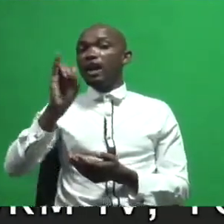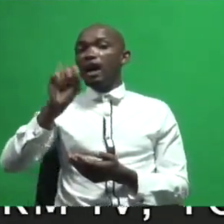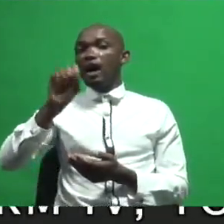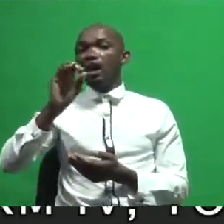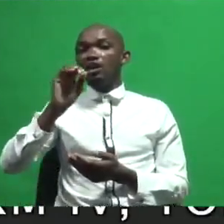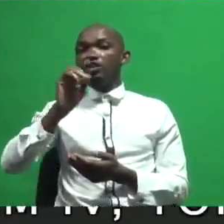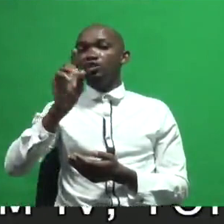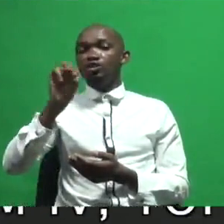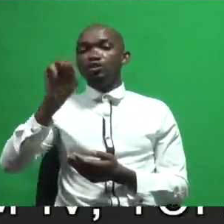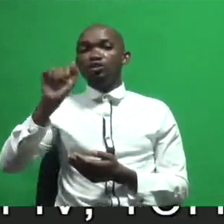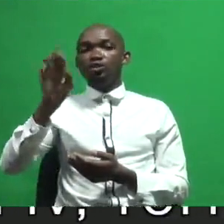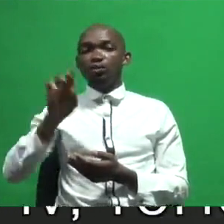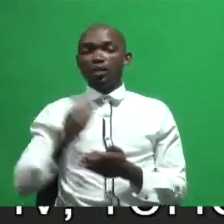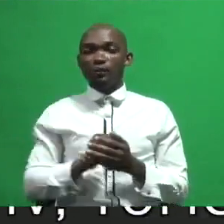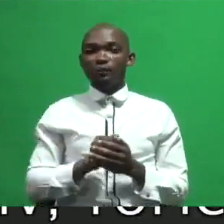possible isomer?